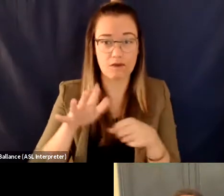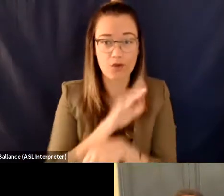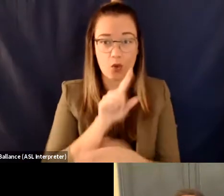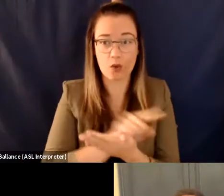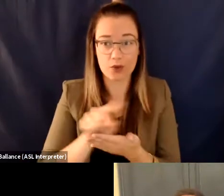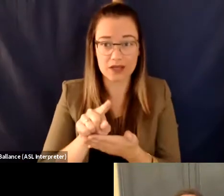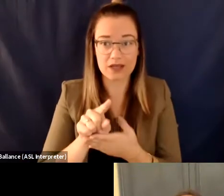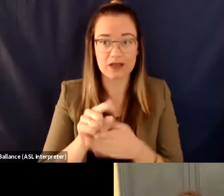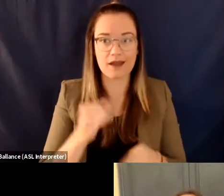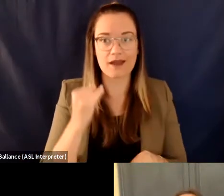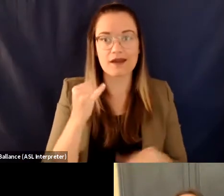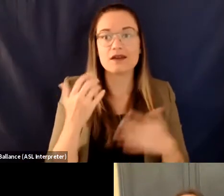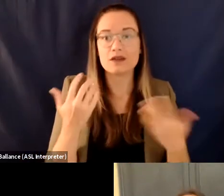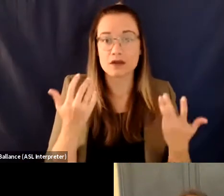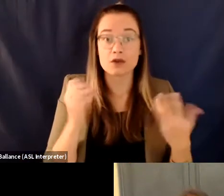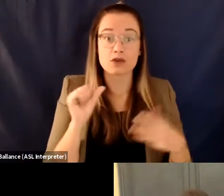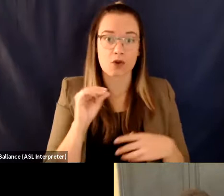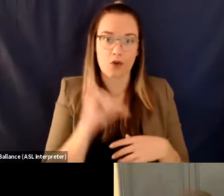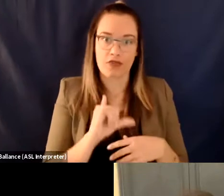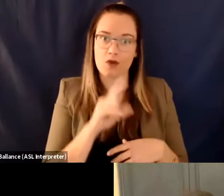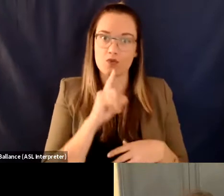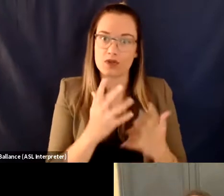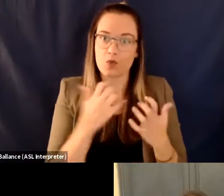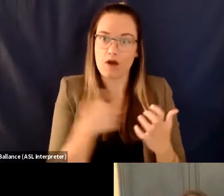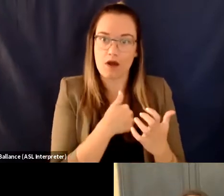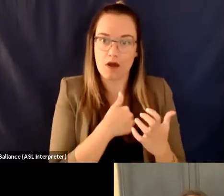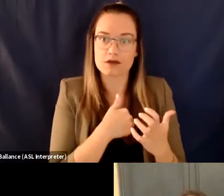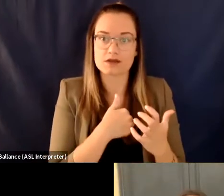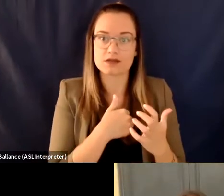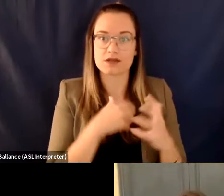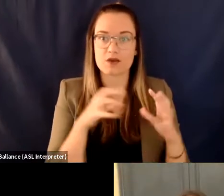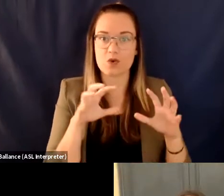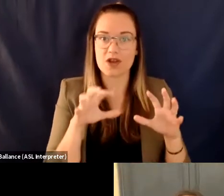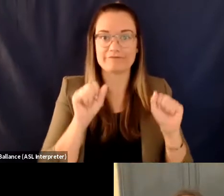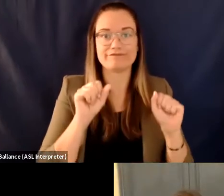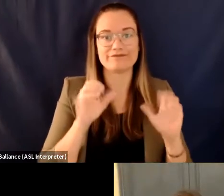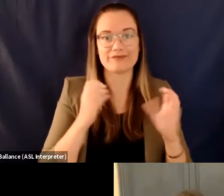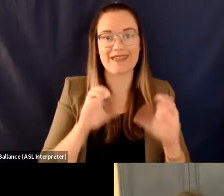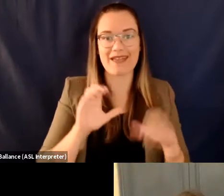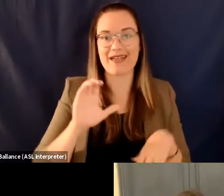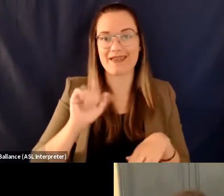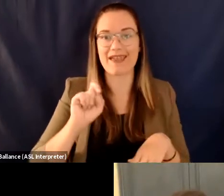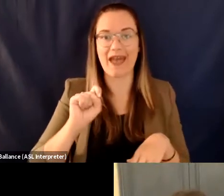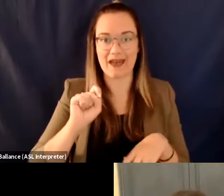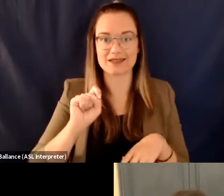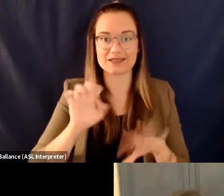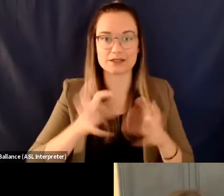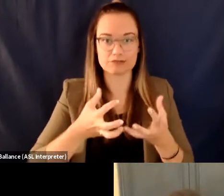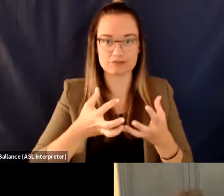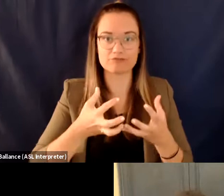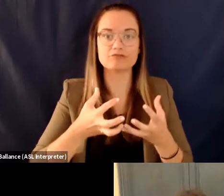if we didn't, so they really wanted us to, you know, quote unquote, cast beforehand. And that means whittling down, you